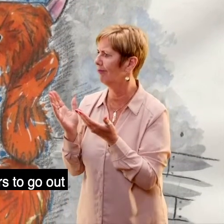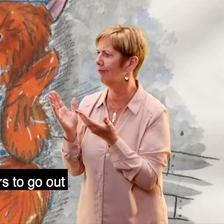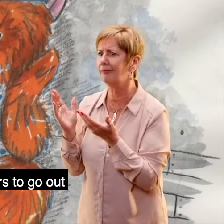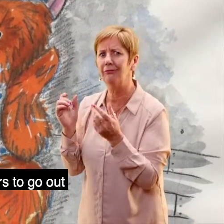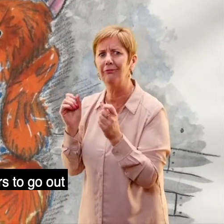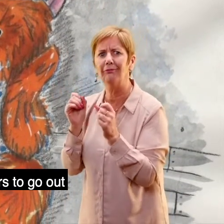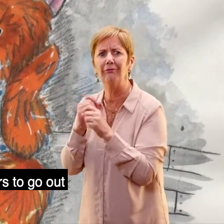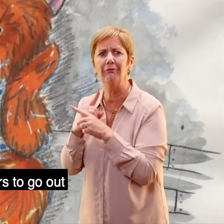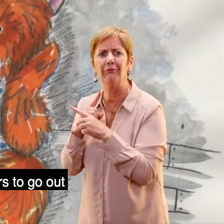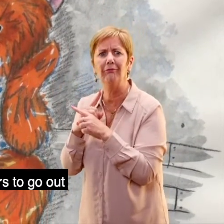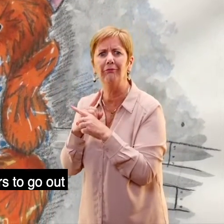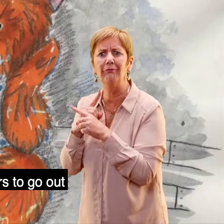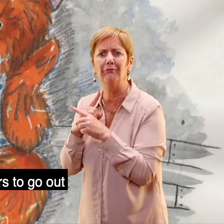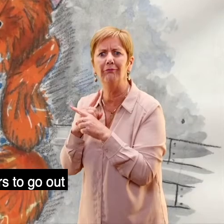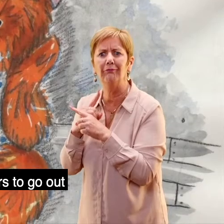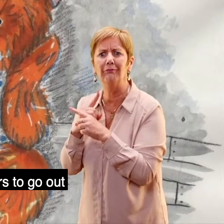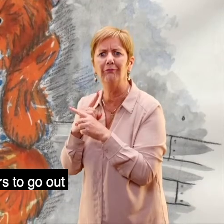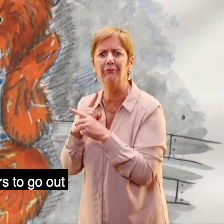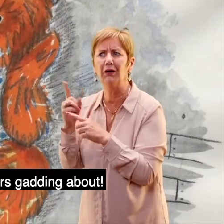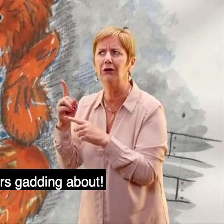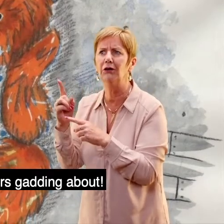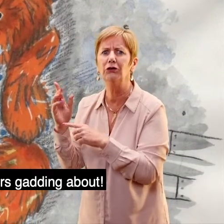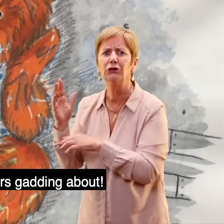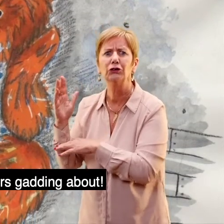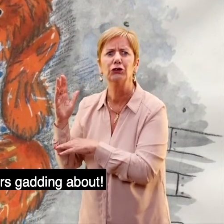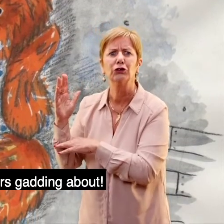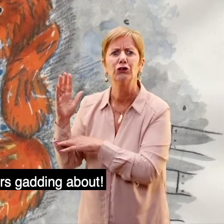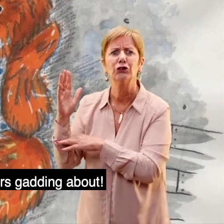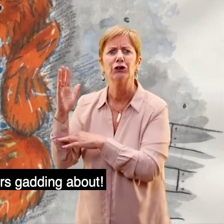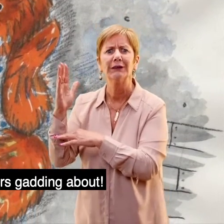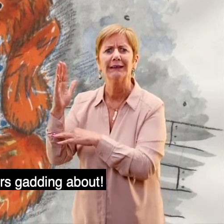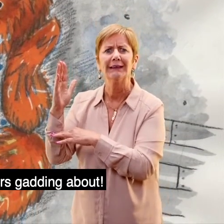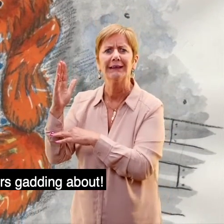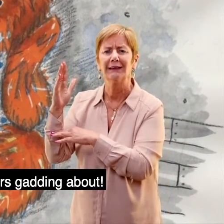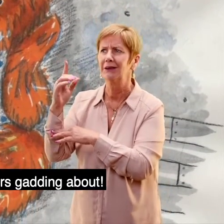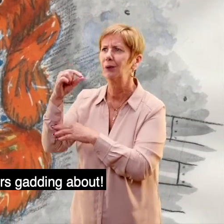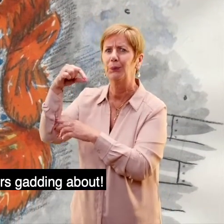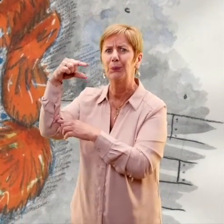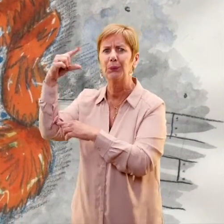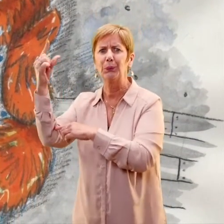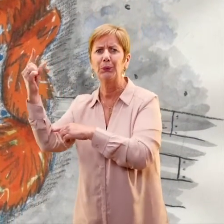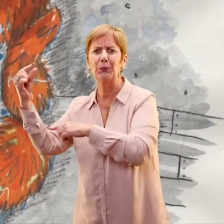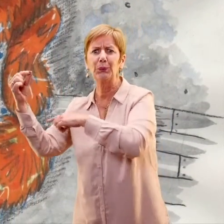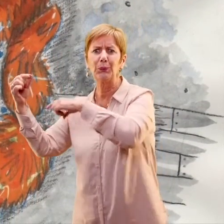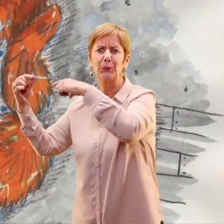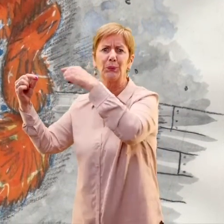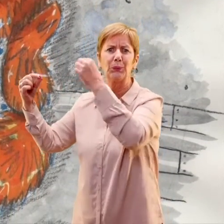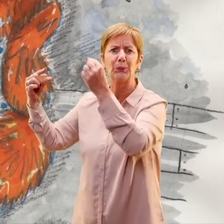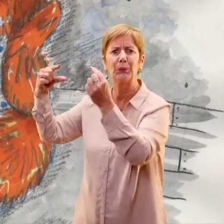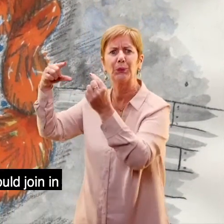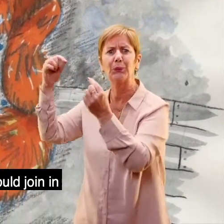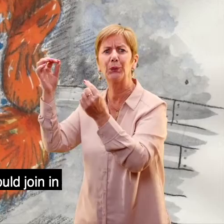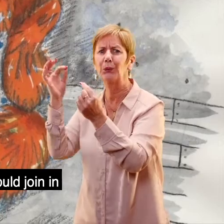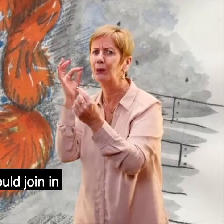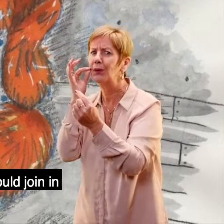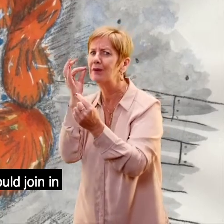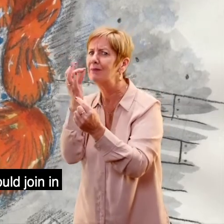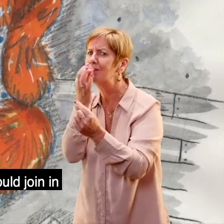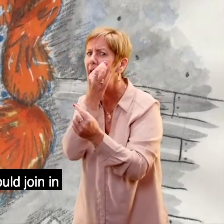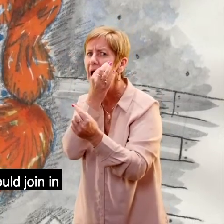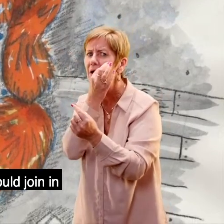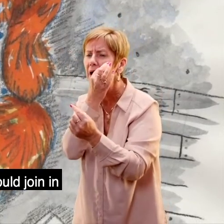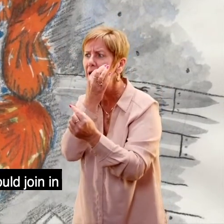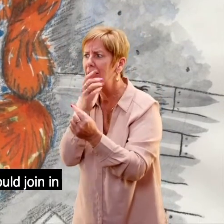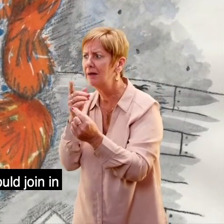for monsters to go out, and she could hear other little monsters gadding about. She wasn't quite sure if she